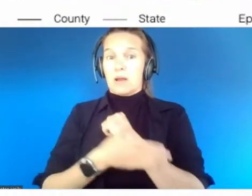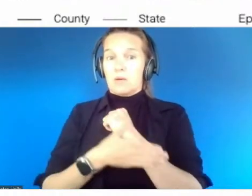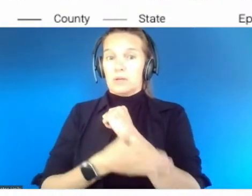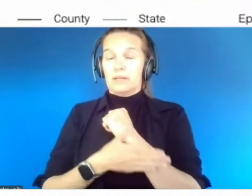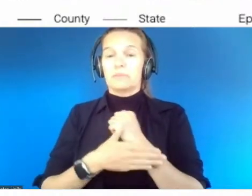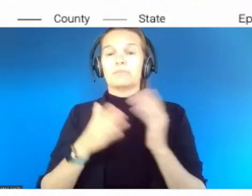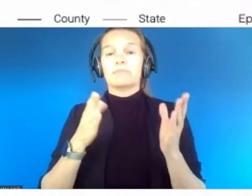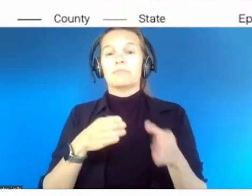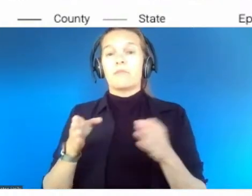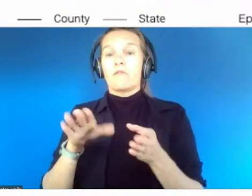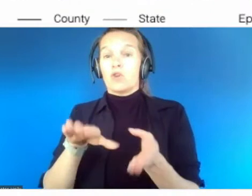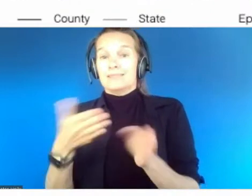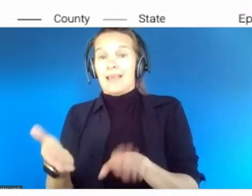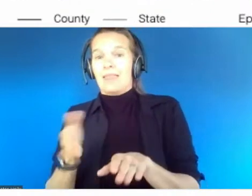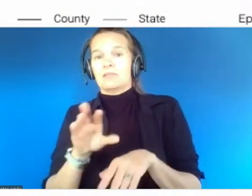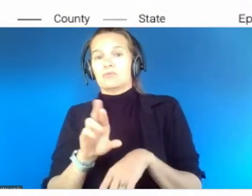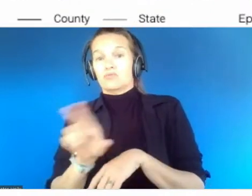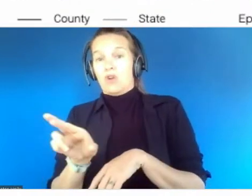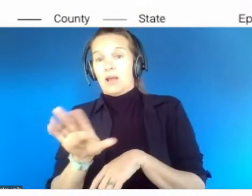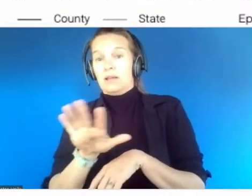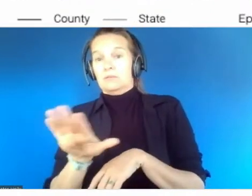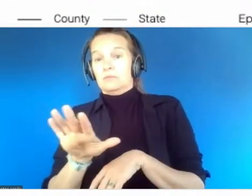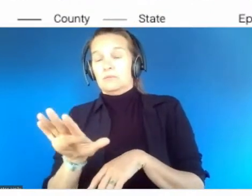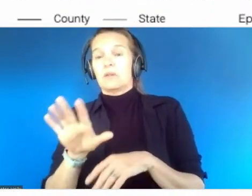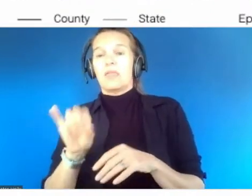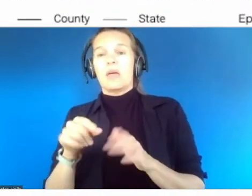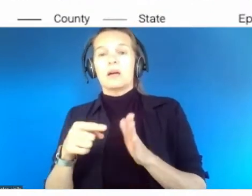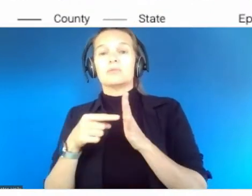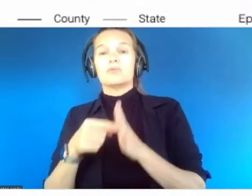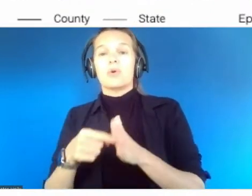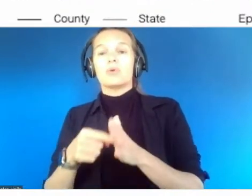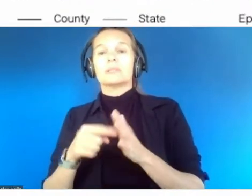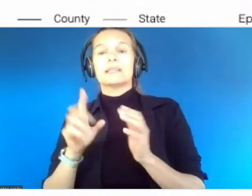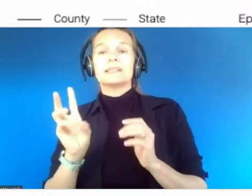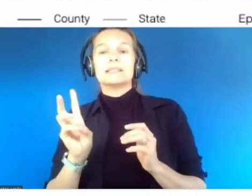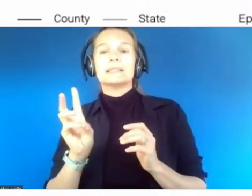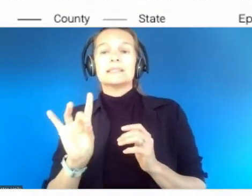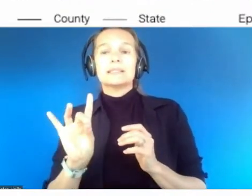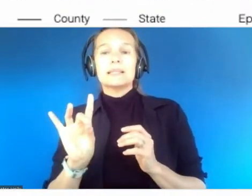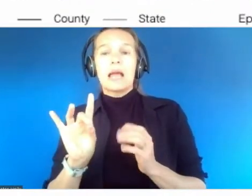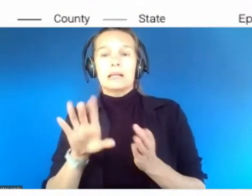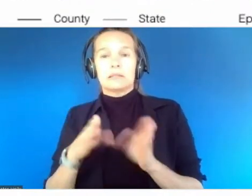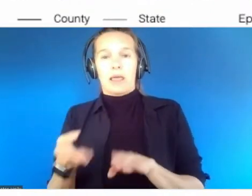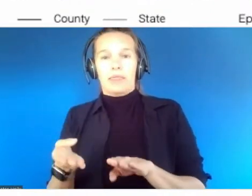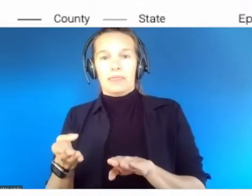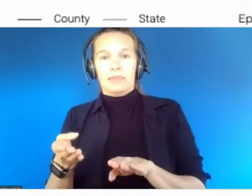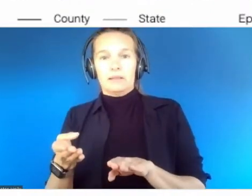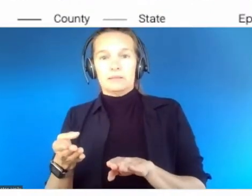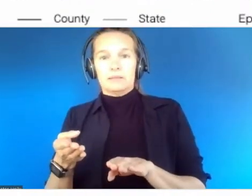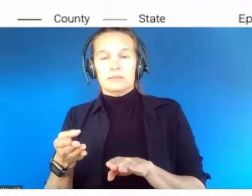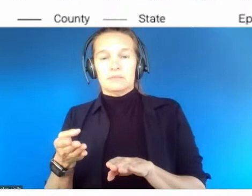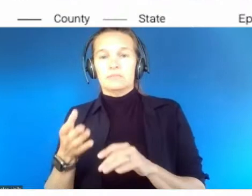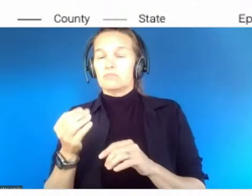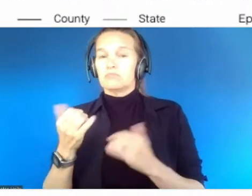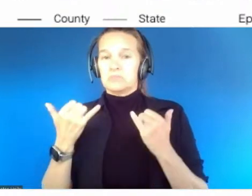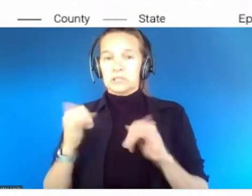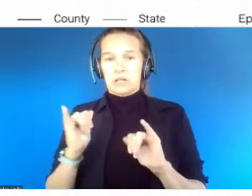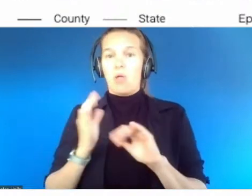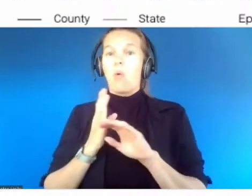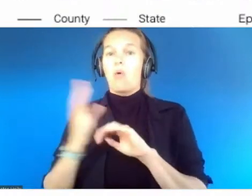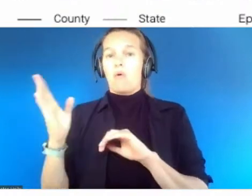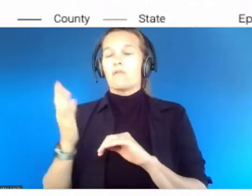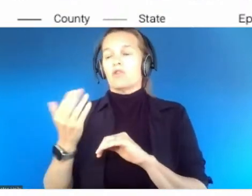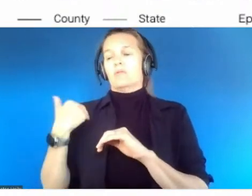deaths, the slide shows only 68 deaths, and that is still exceeding the winter surge.